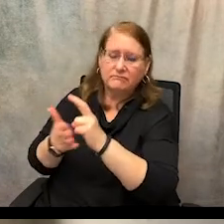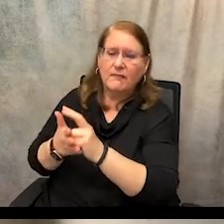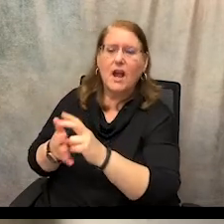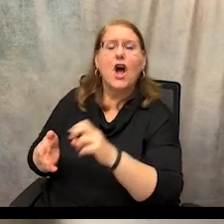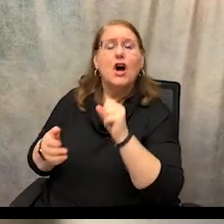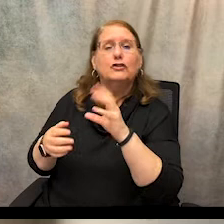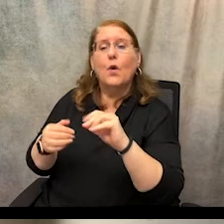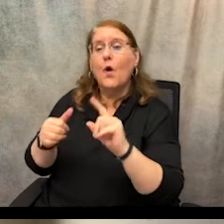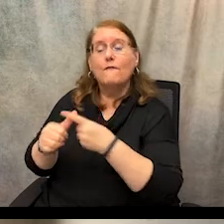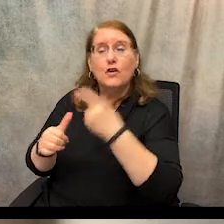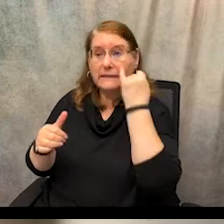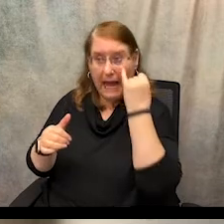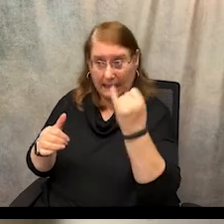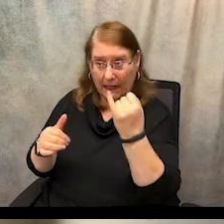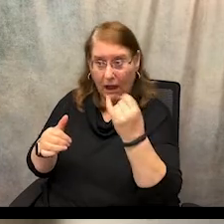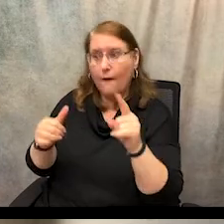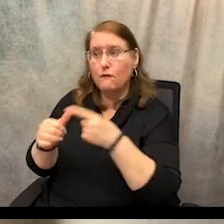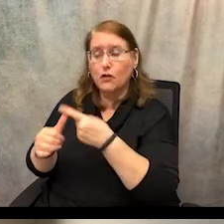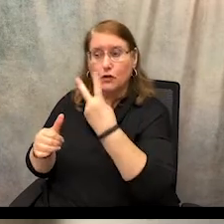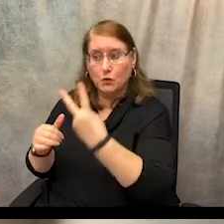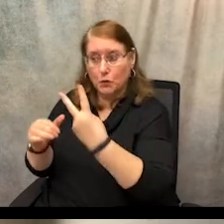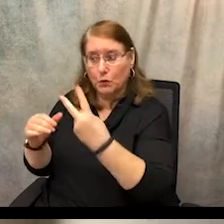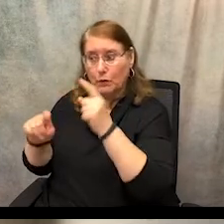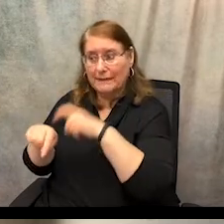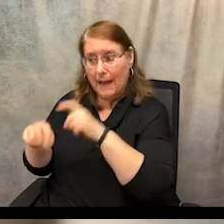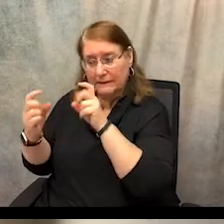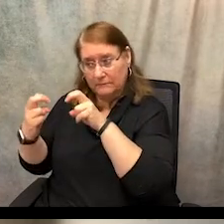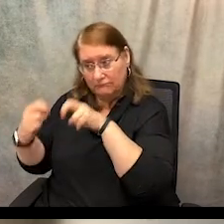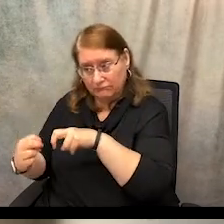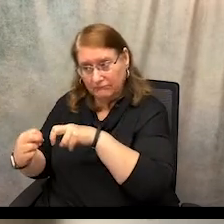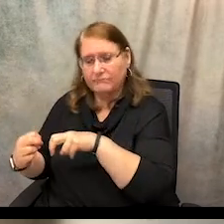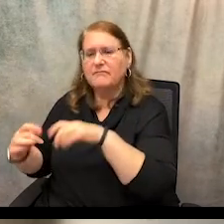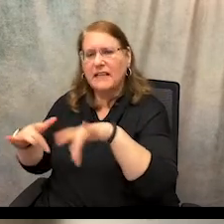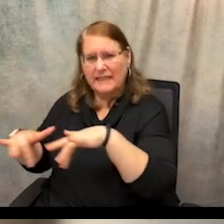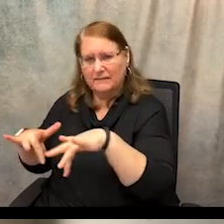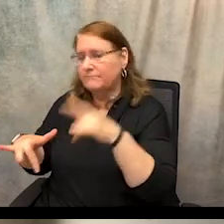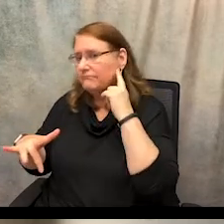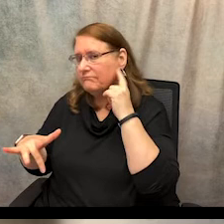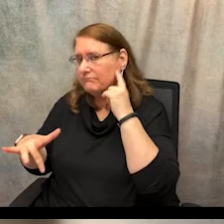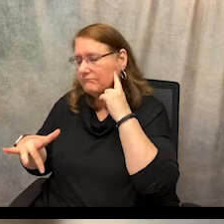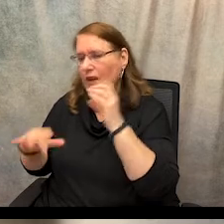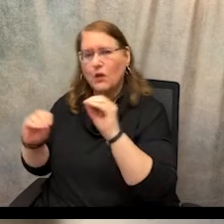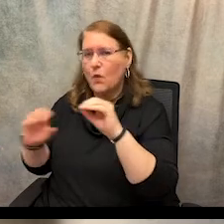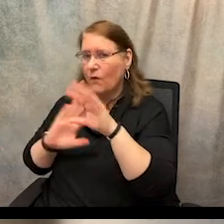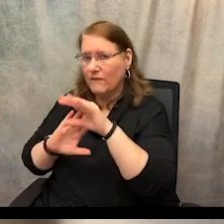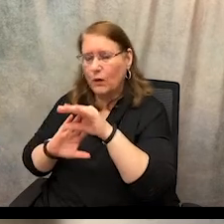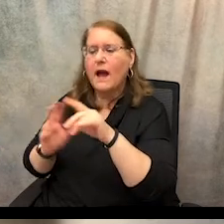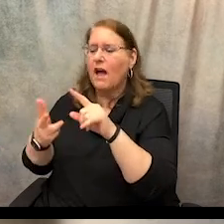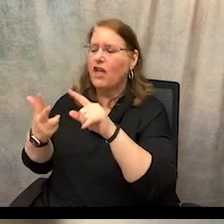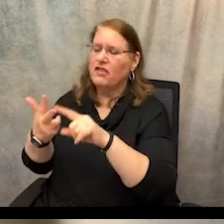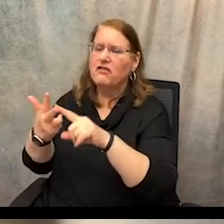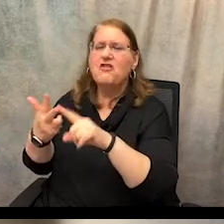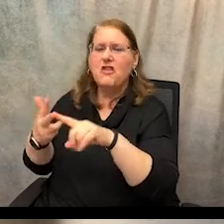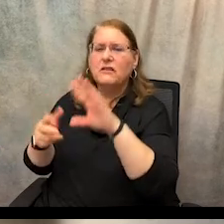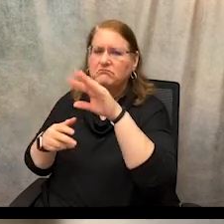idea had been that the first 2 sessions would be just audio, and that the third session would be on camera, and that